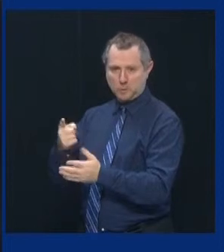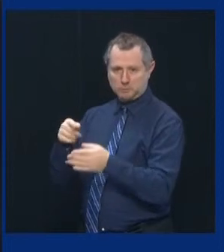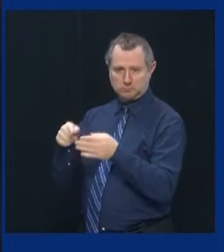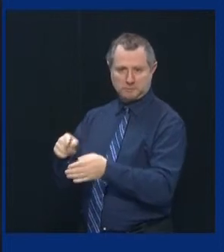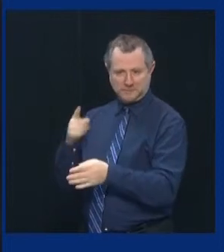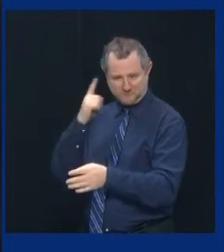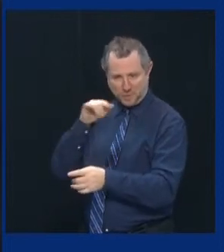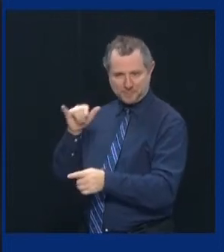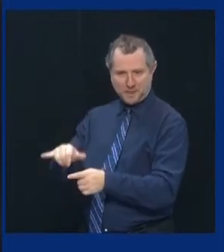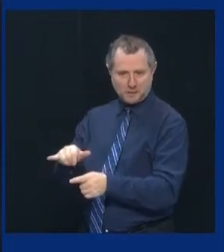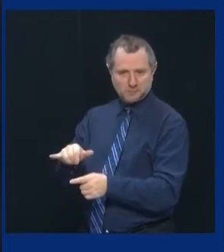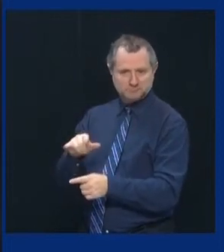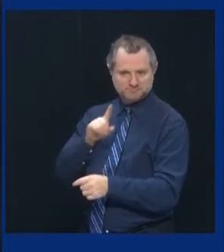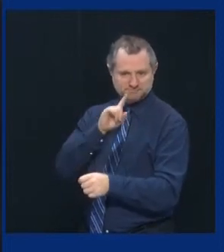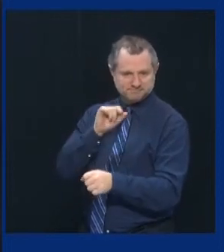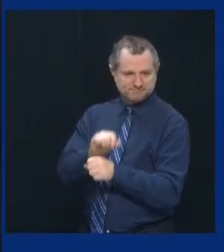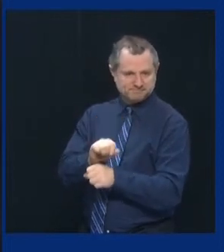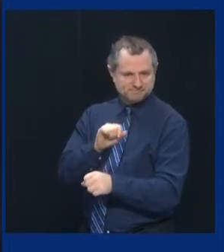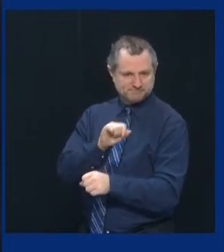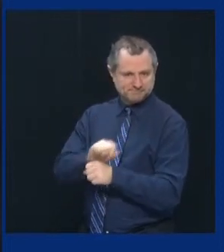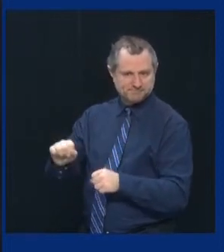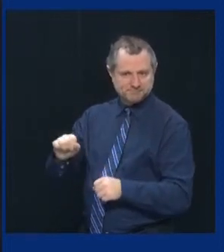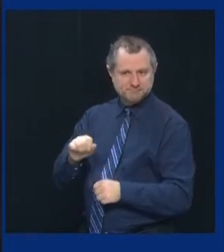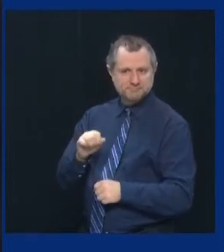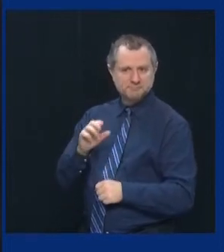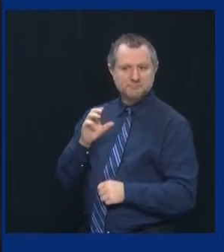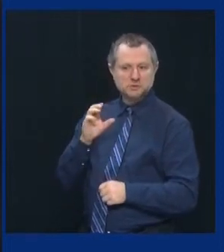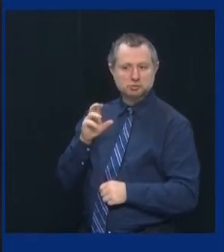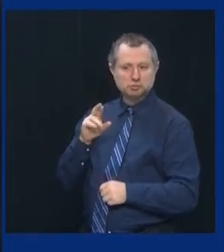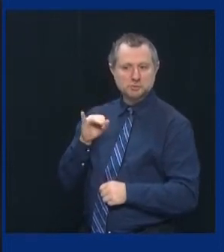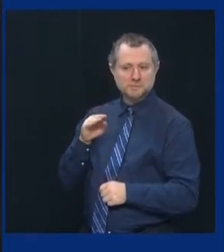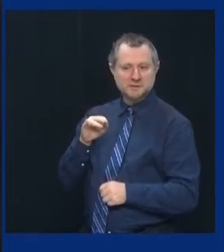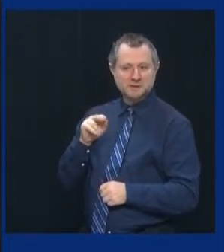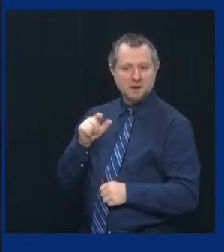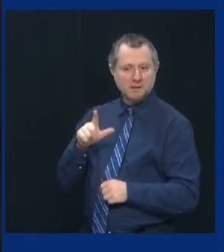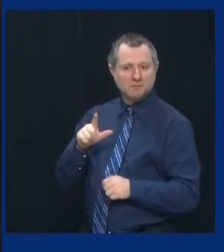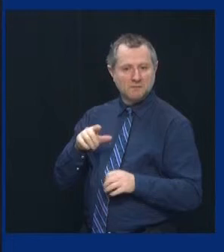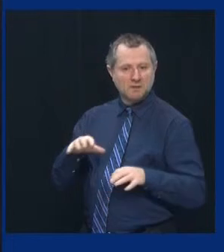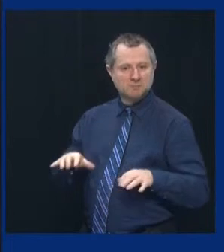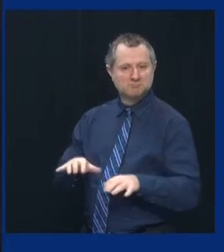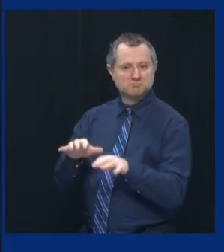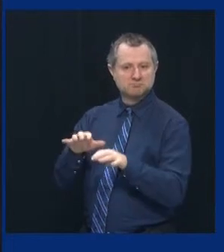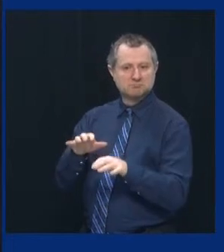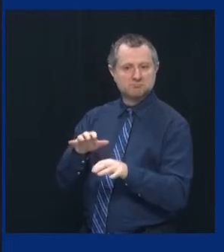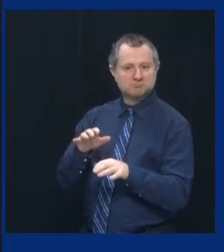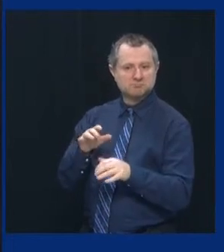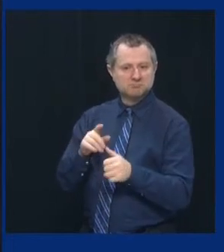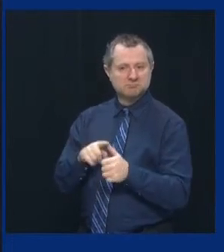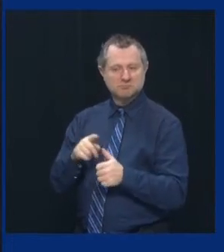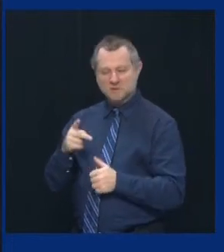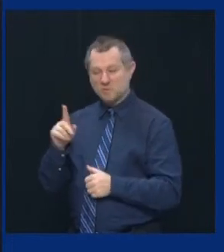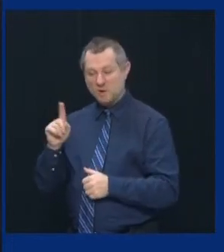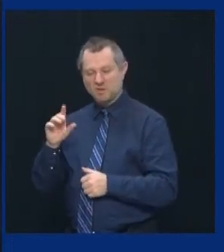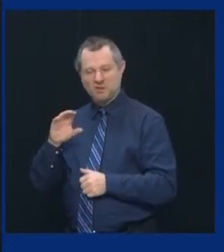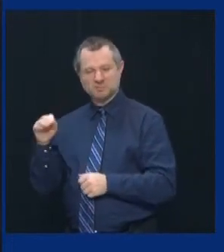possible criminal activity at this point is the organization you